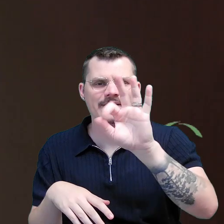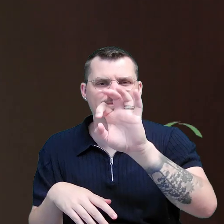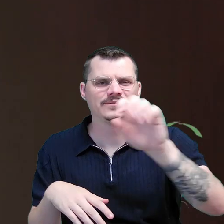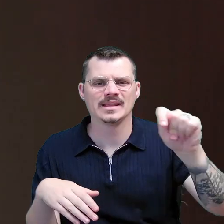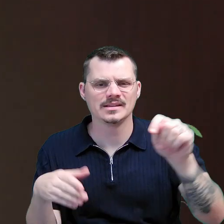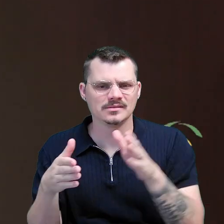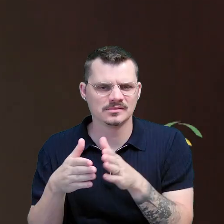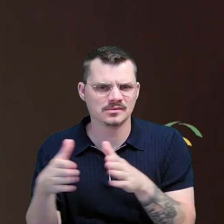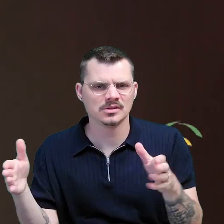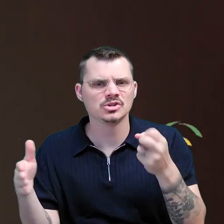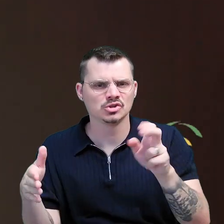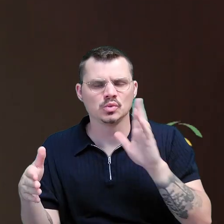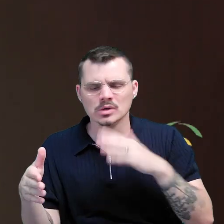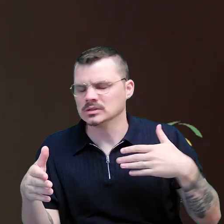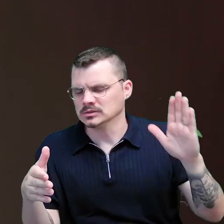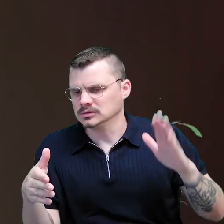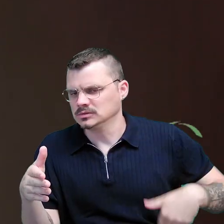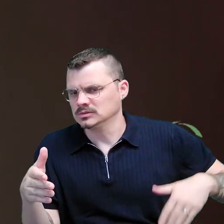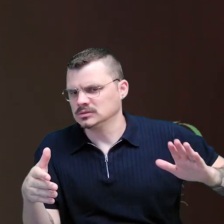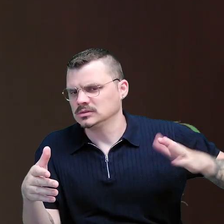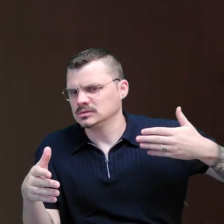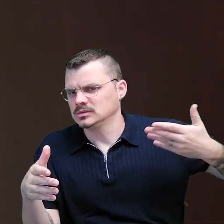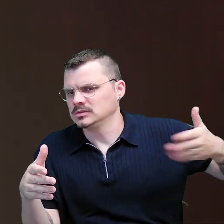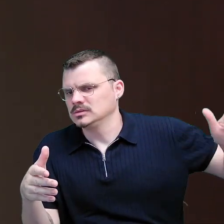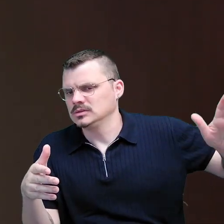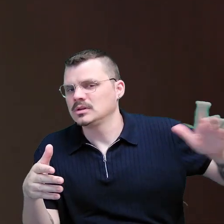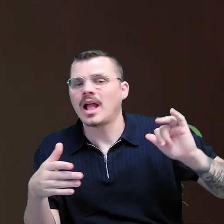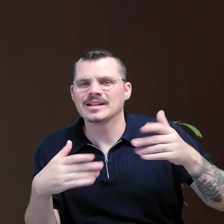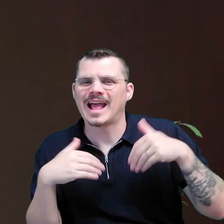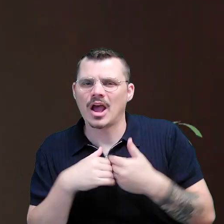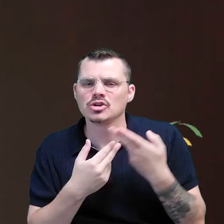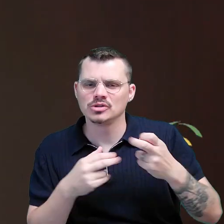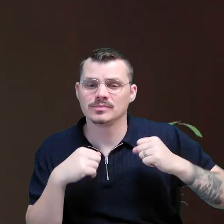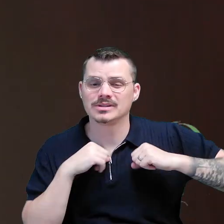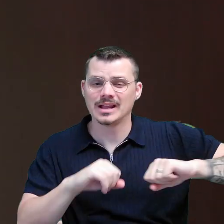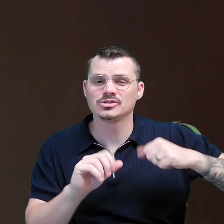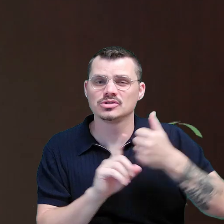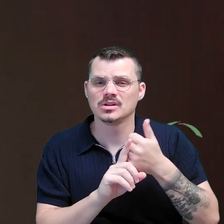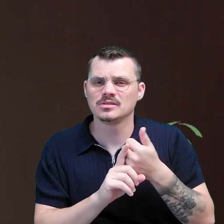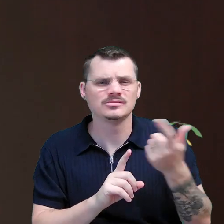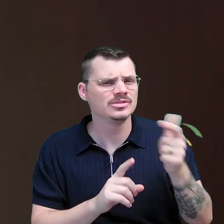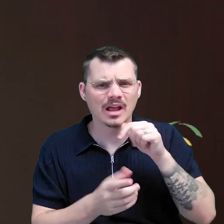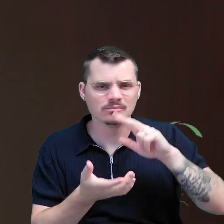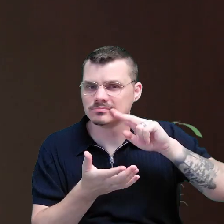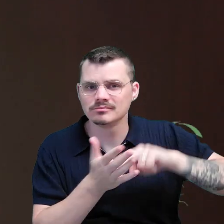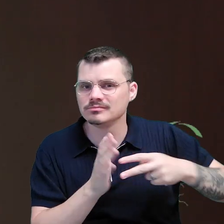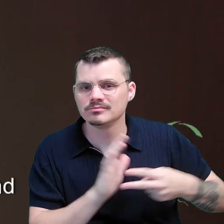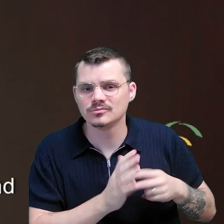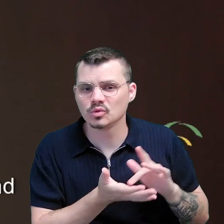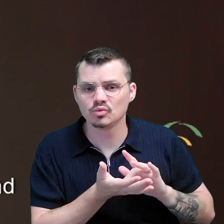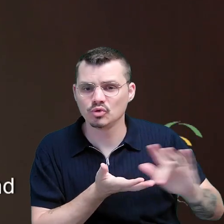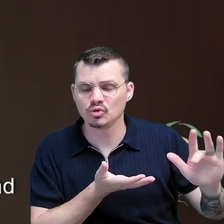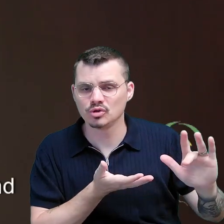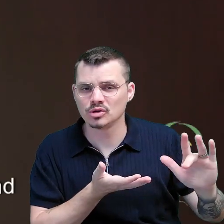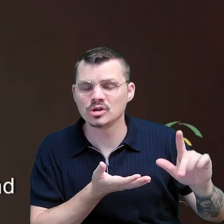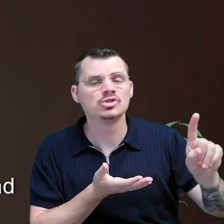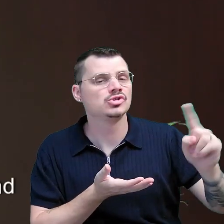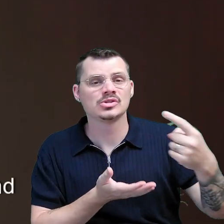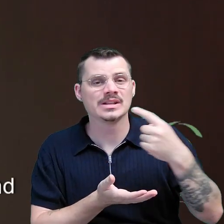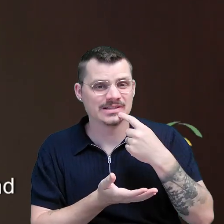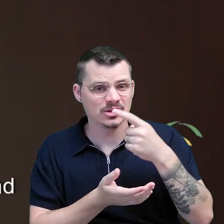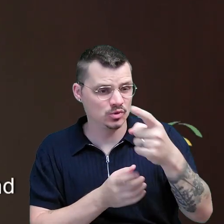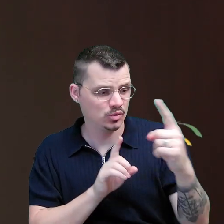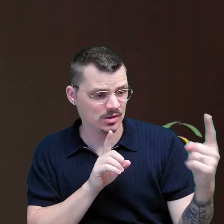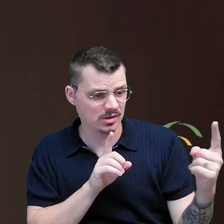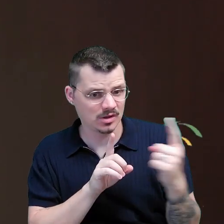feet. She waves you away. That's one of the ways she protects herself. She's not being rude. She's just saying, any